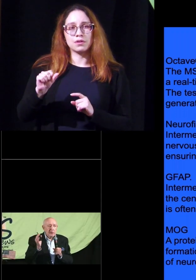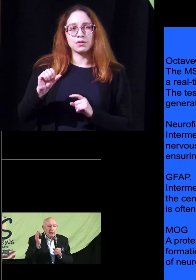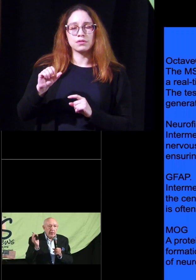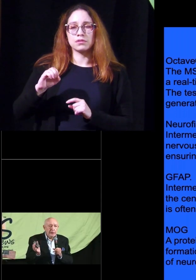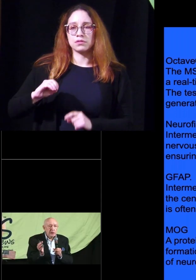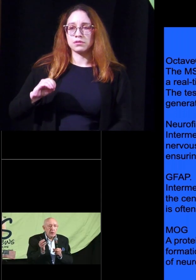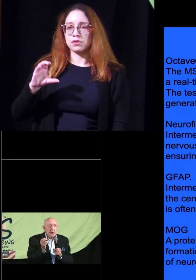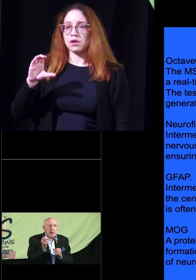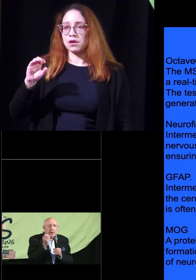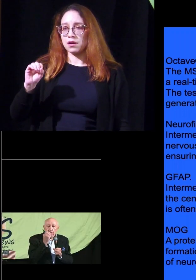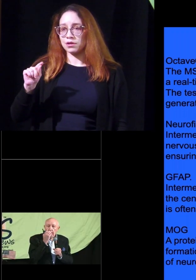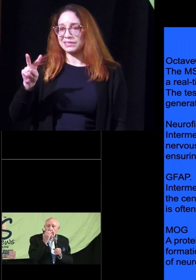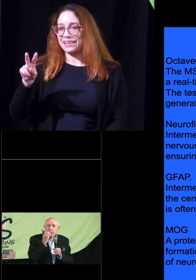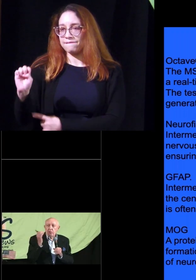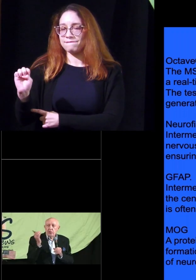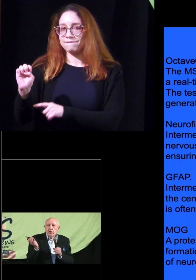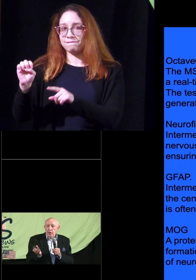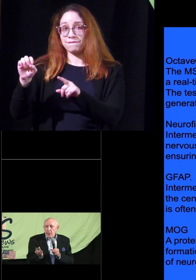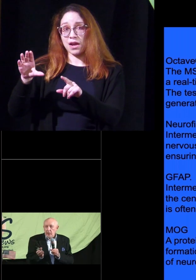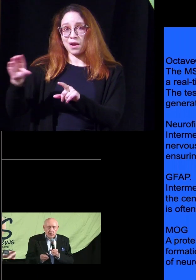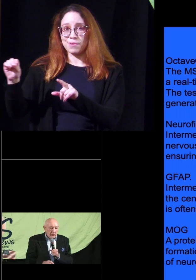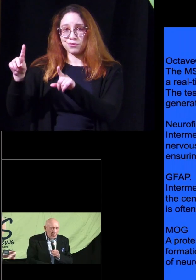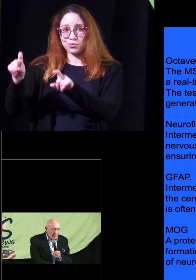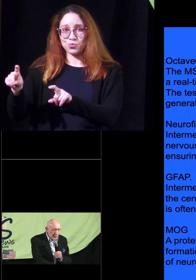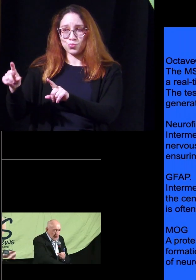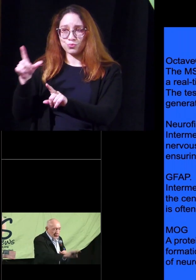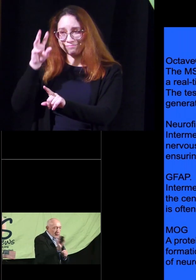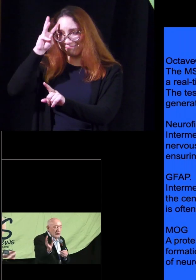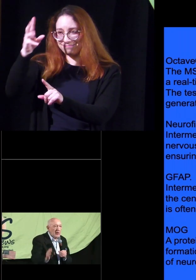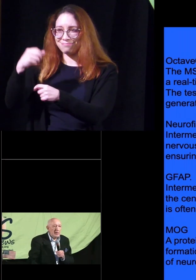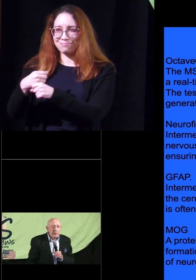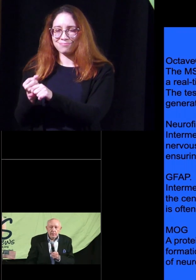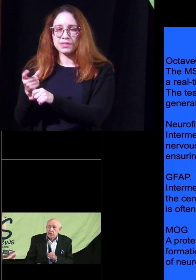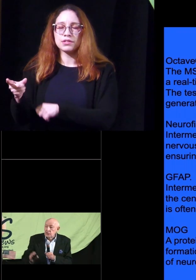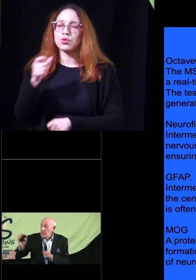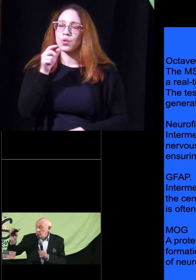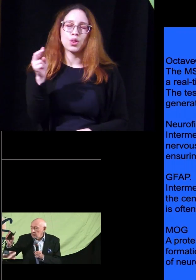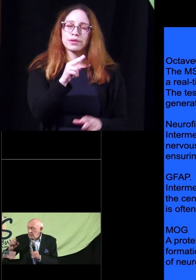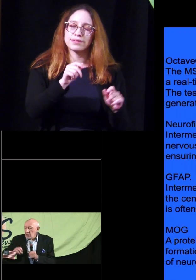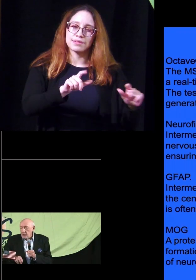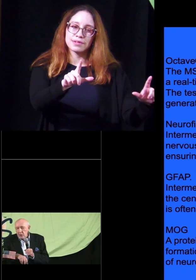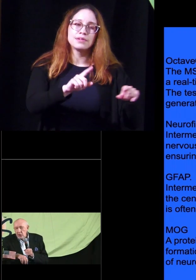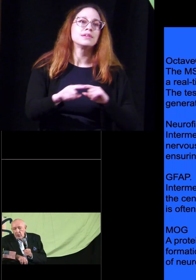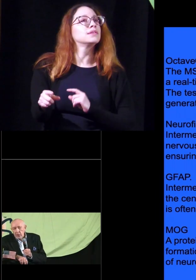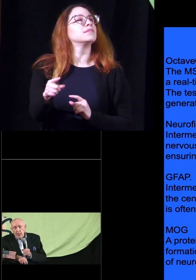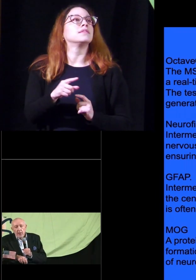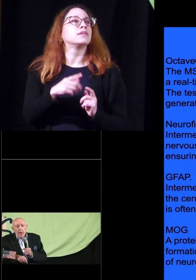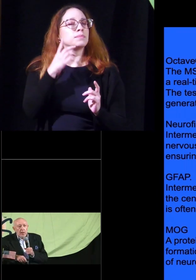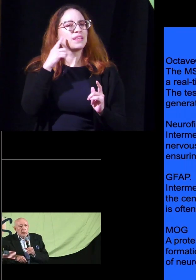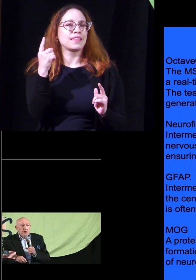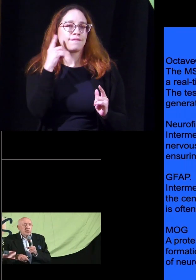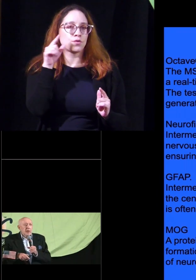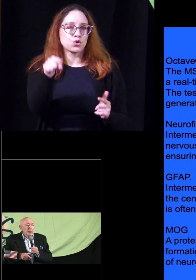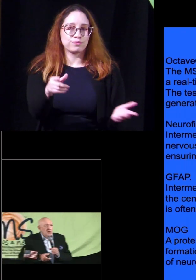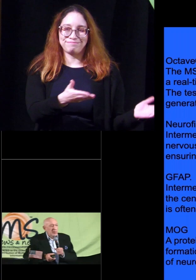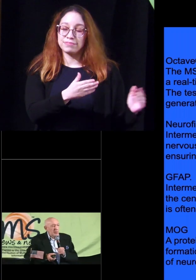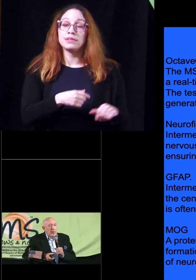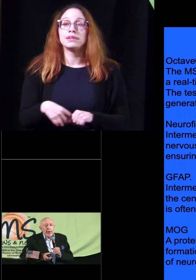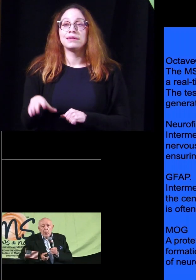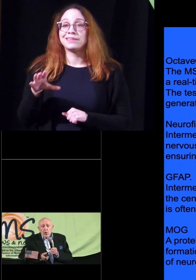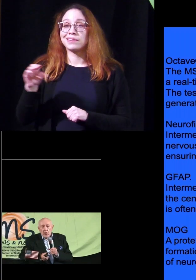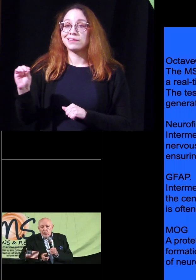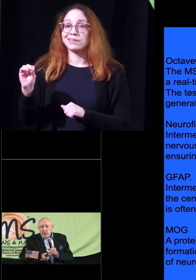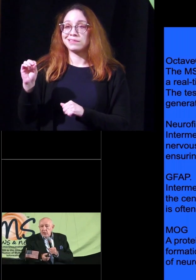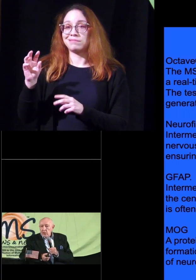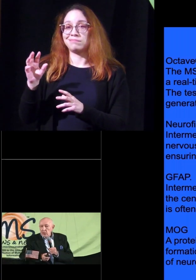is the company that developed this, and I'm going to tell you a little bit about it, so don't look at the slide. But it's there, it's going to be there for you. So this company